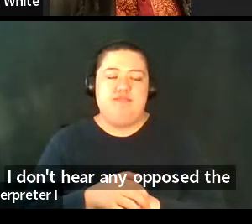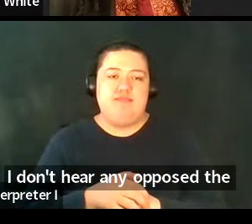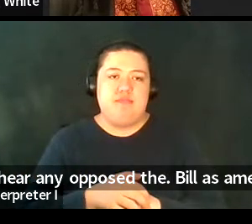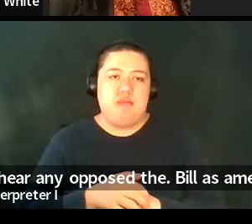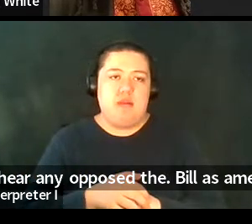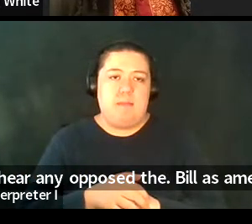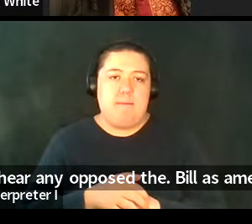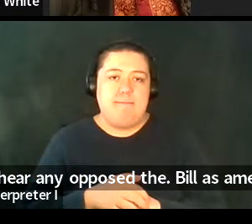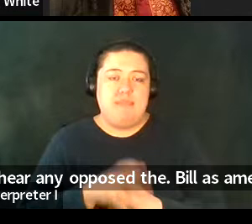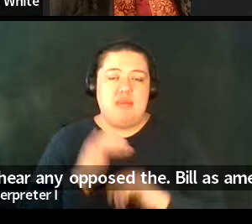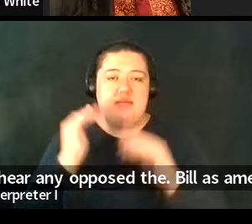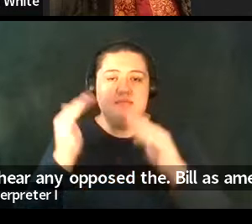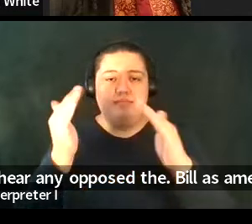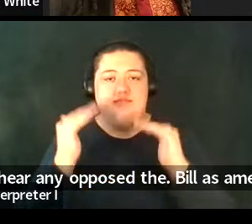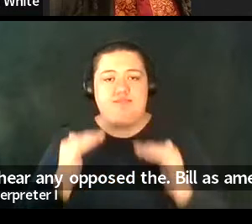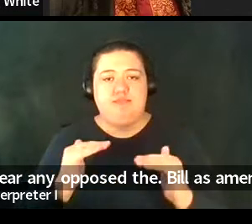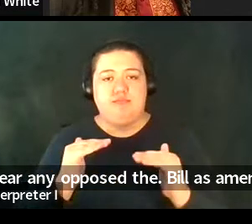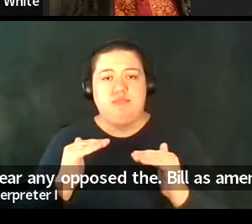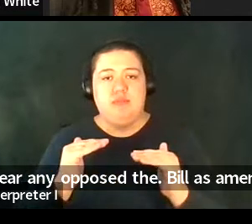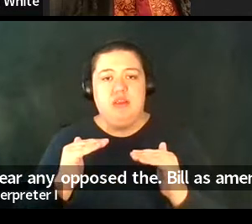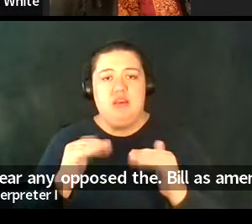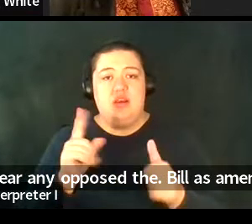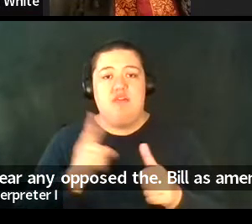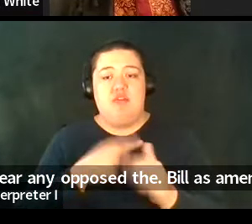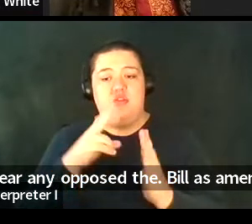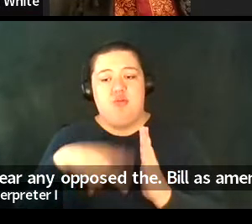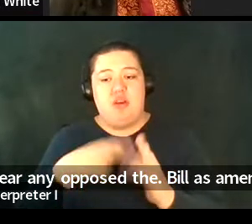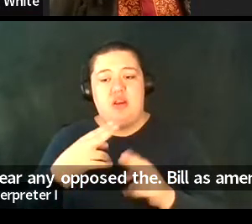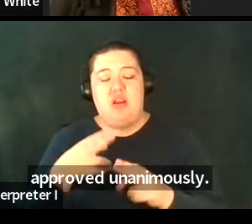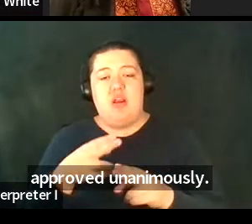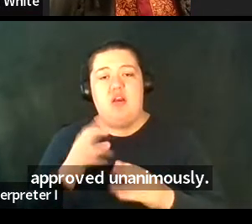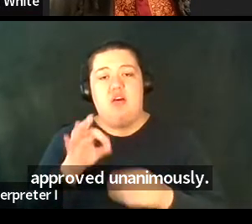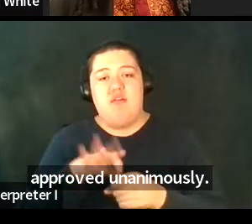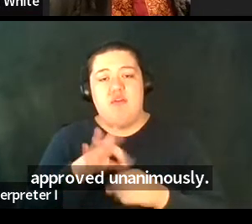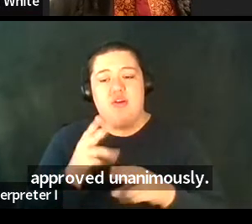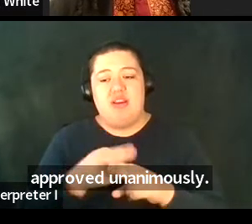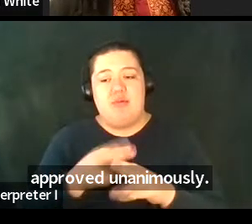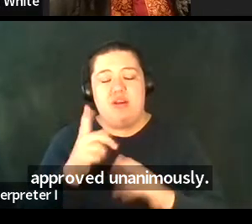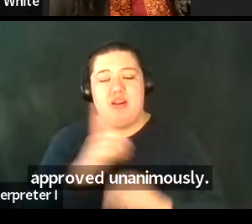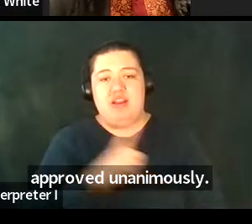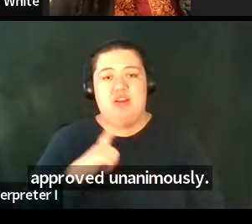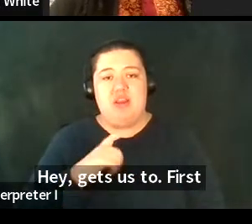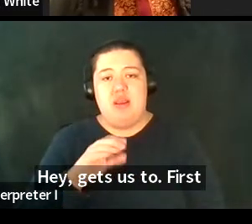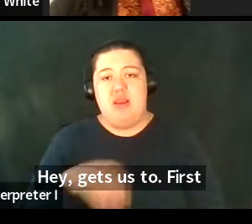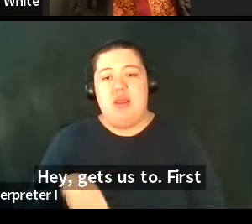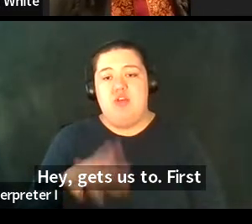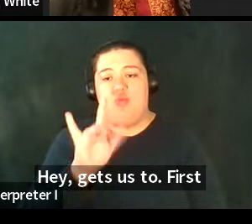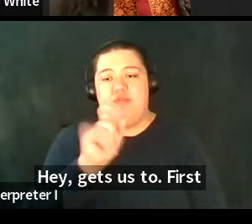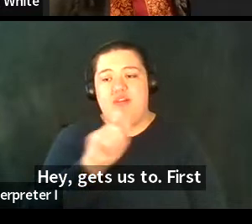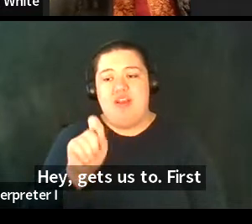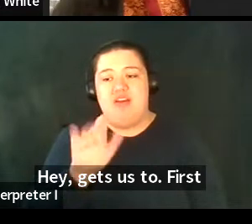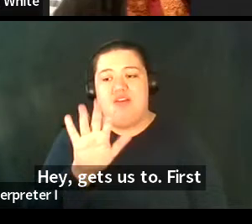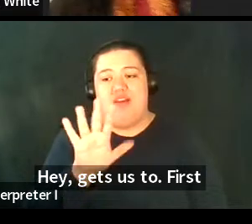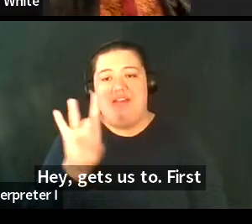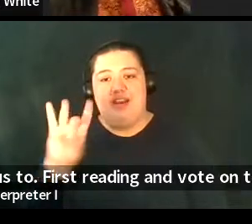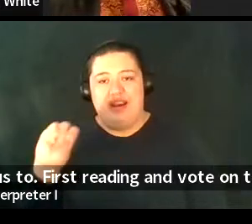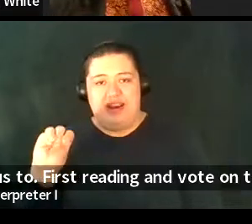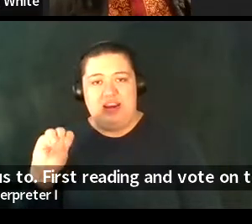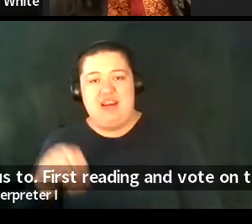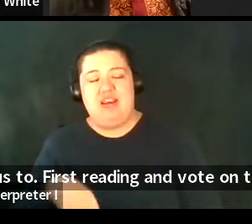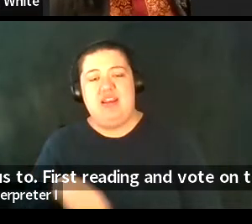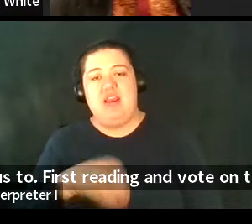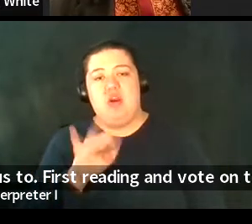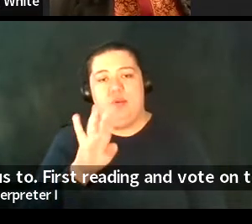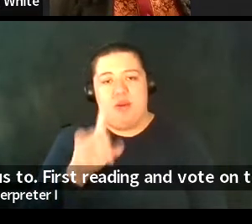That gets us to first reading and vote on temporary legislation. We have Bill 25-580, Opioid Crisis and Juvenile Crime